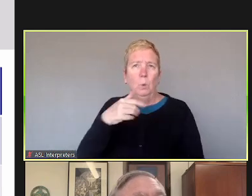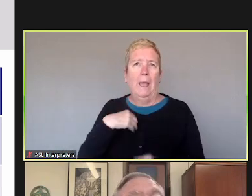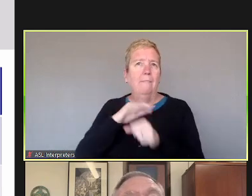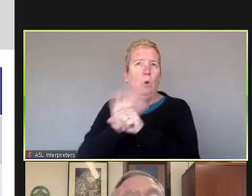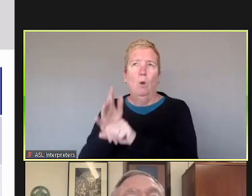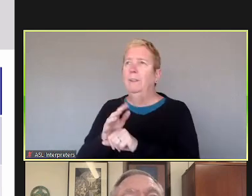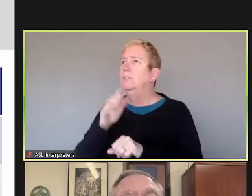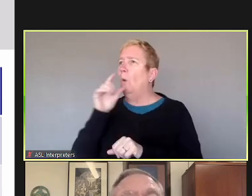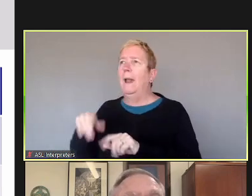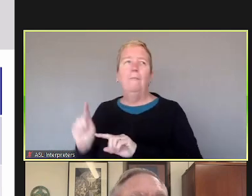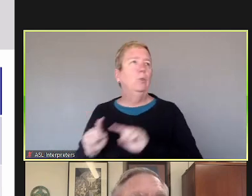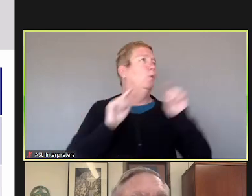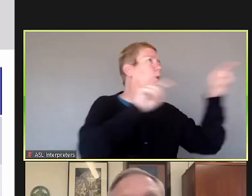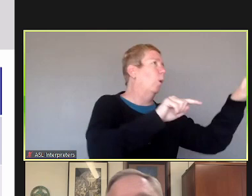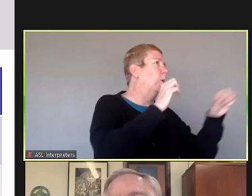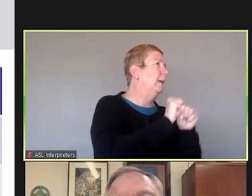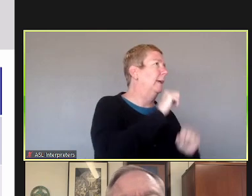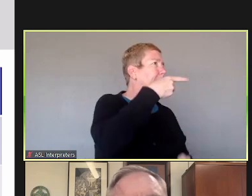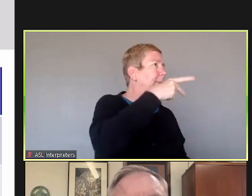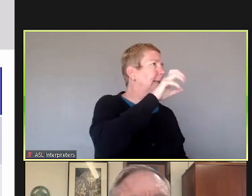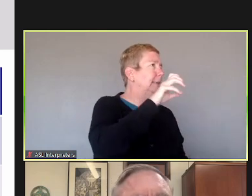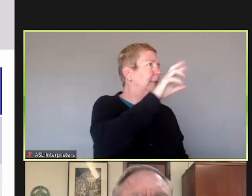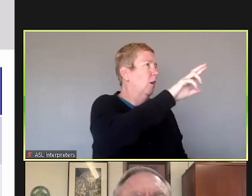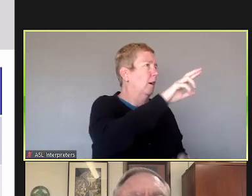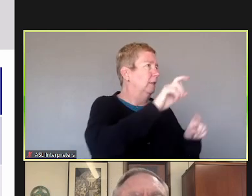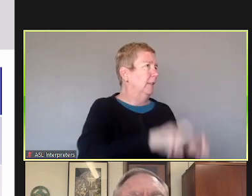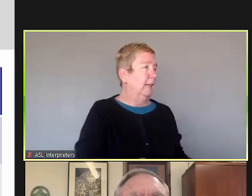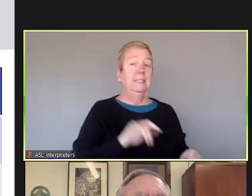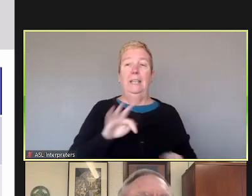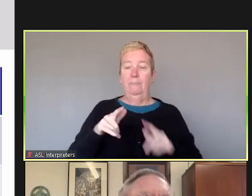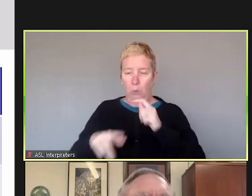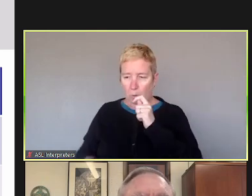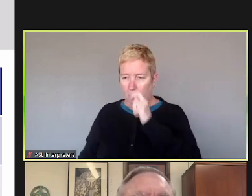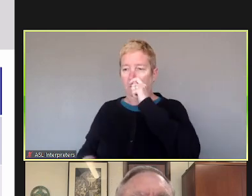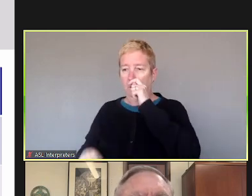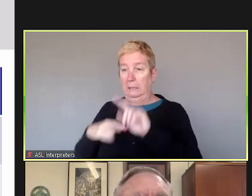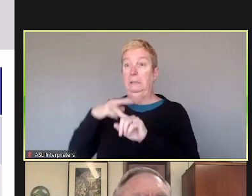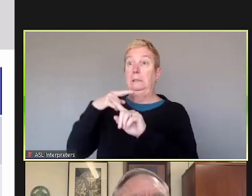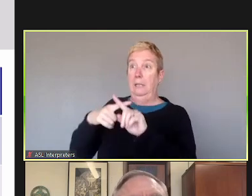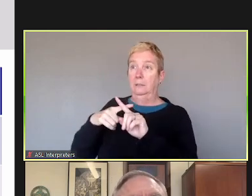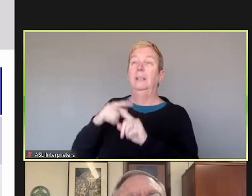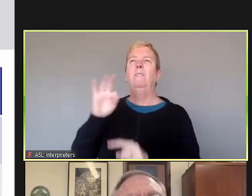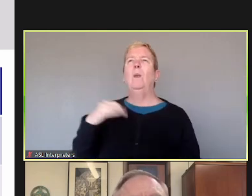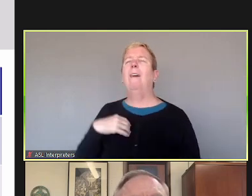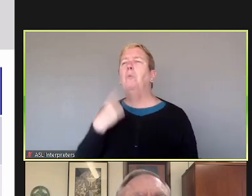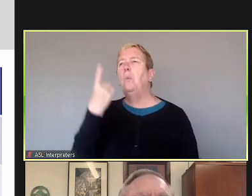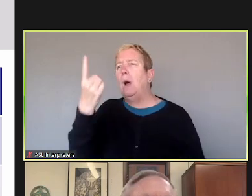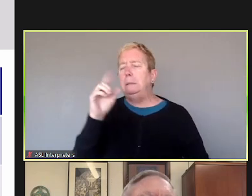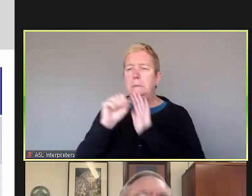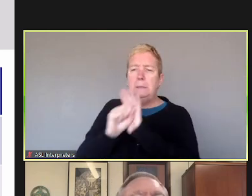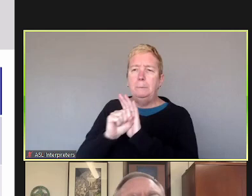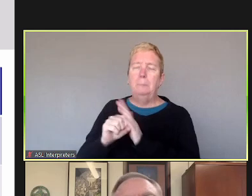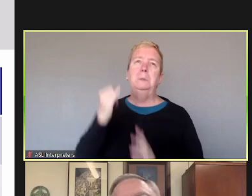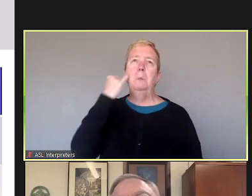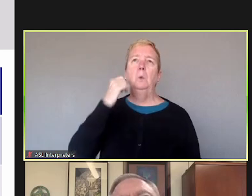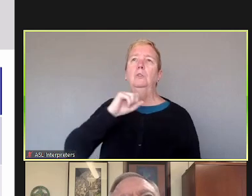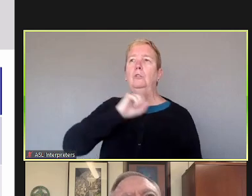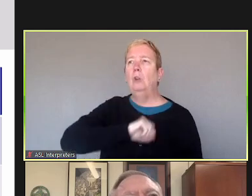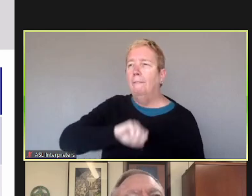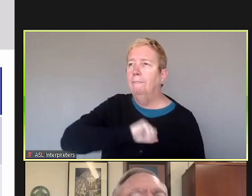test. And then you have one symptom, any of the symptoms of COVID, and you can look them up, but cough, fever,